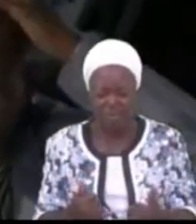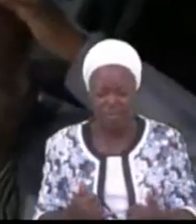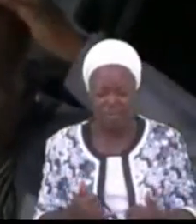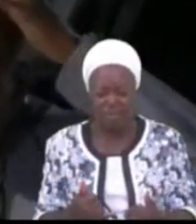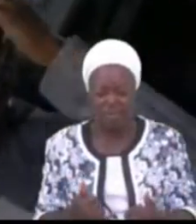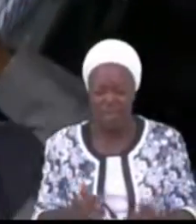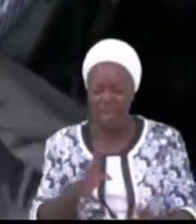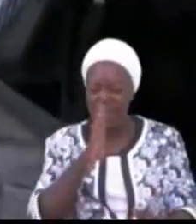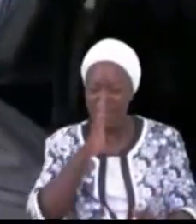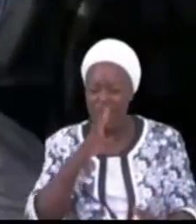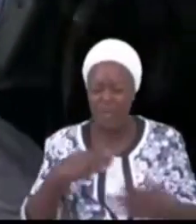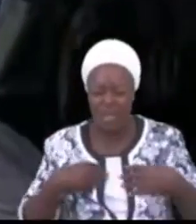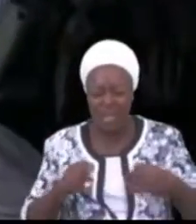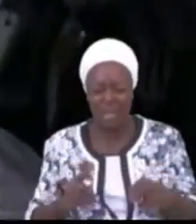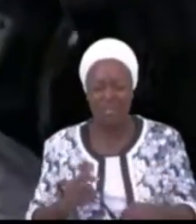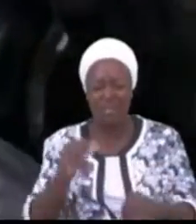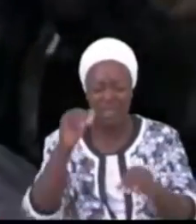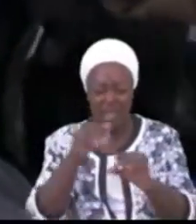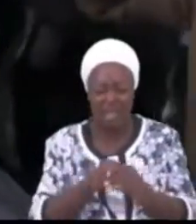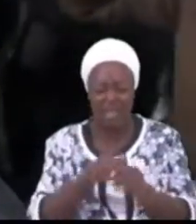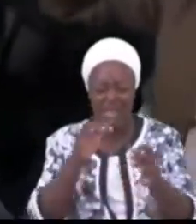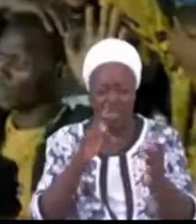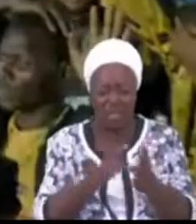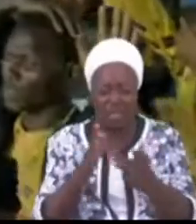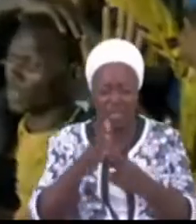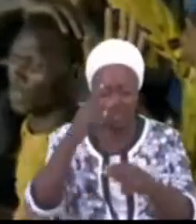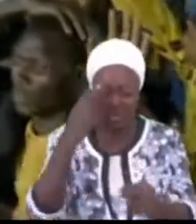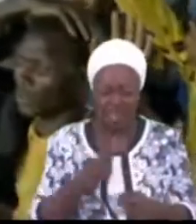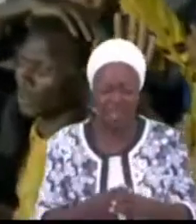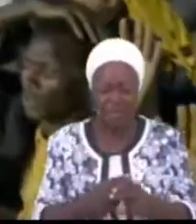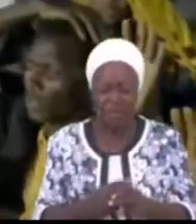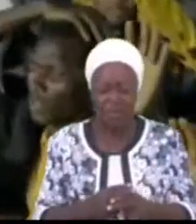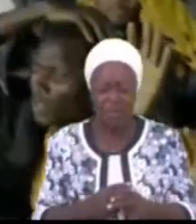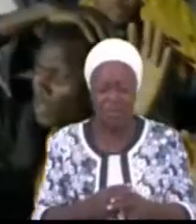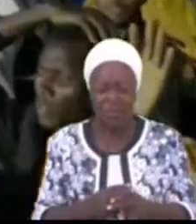Be healed in Jesus' name.